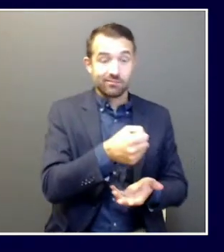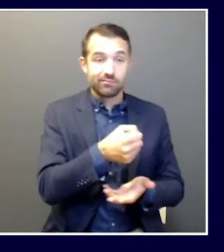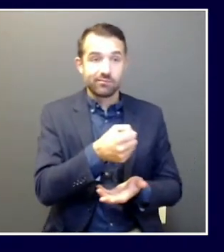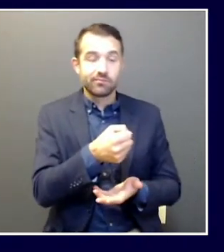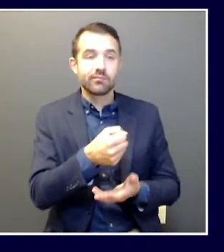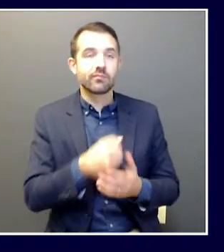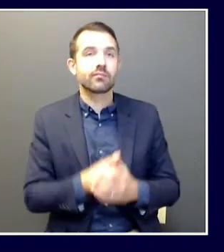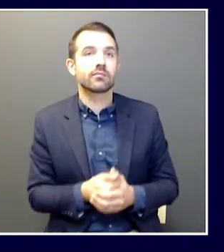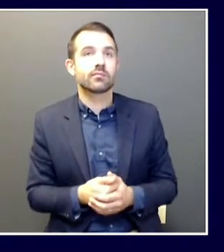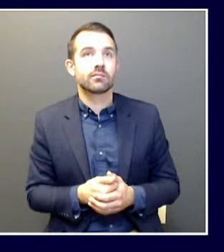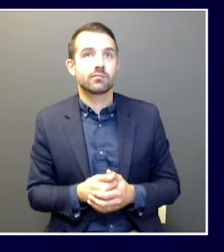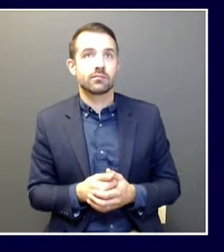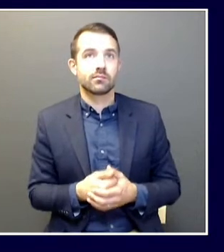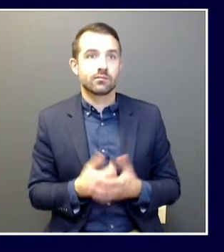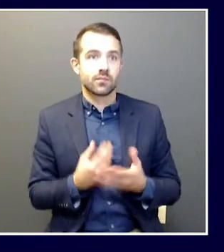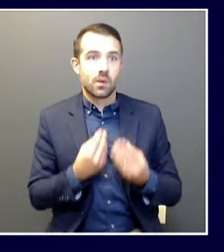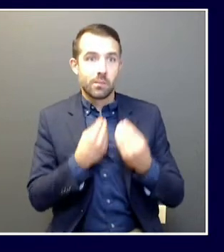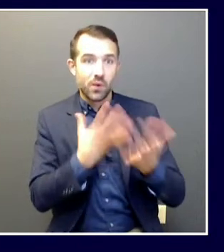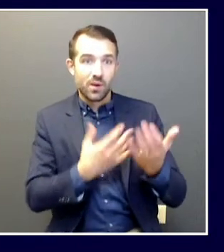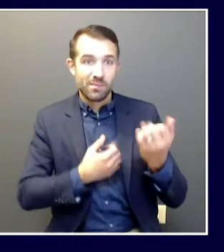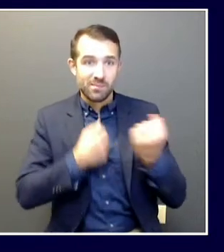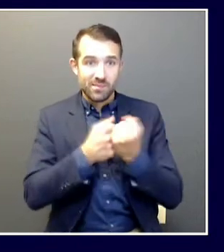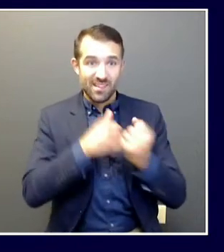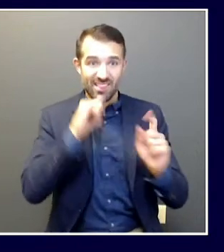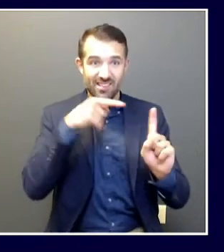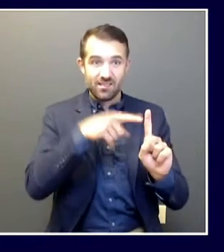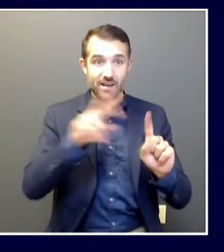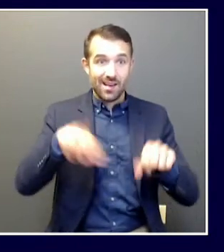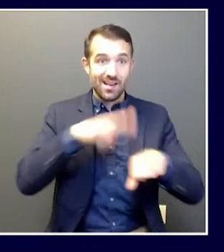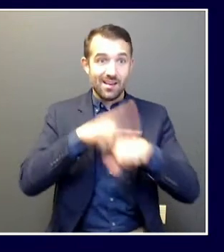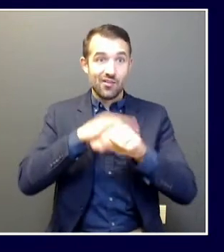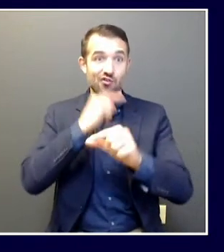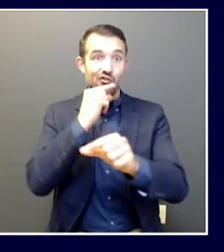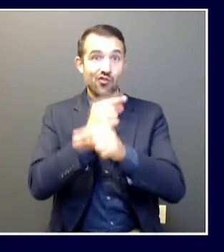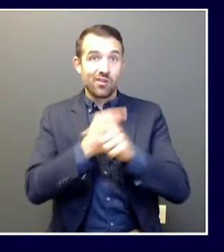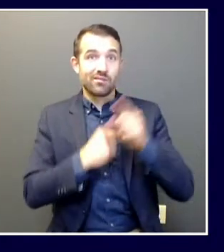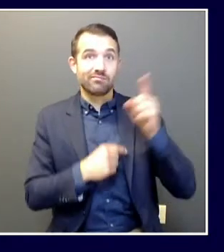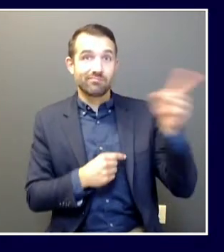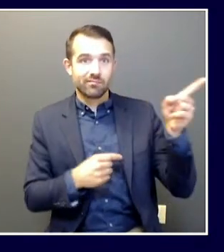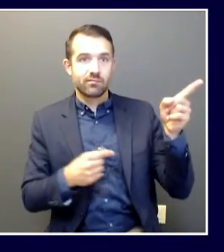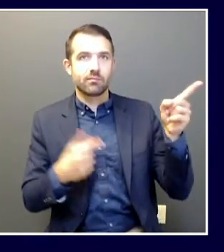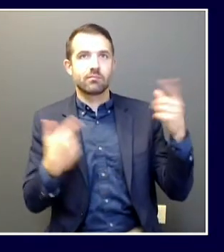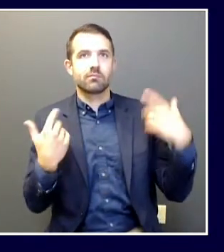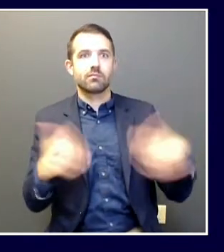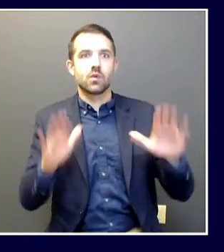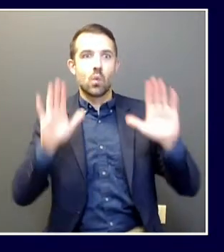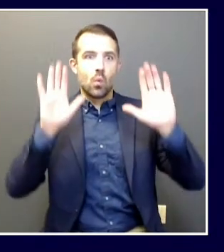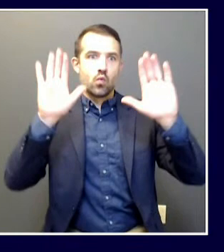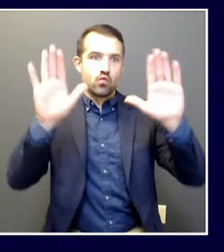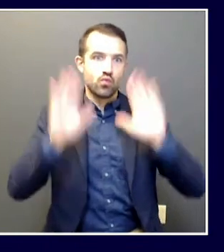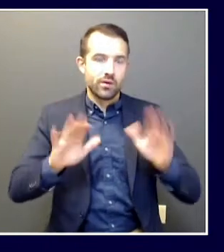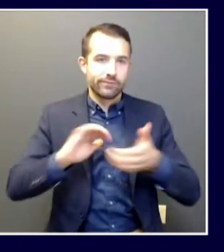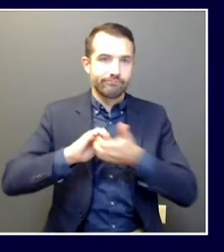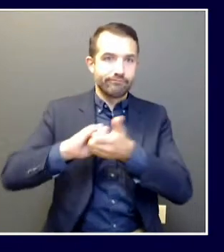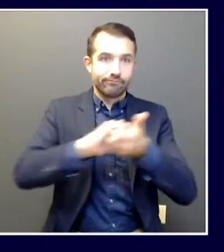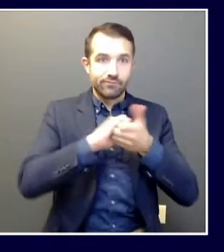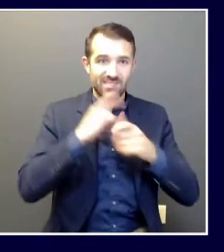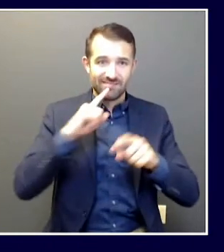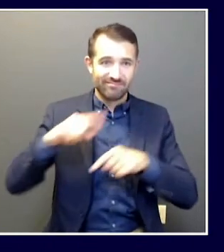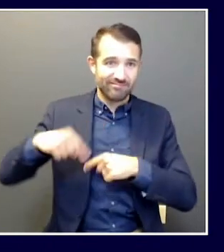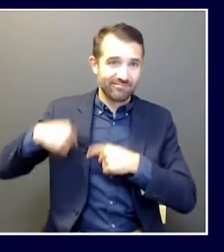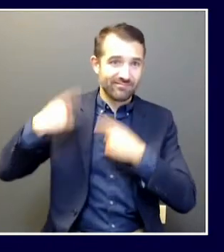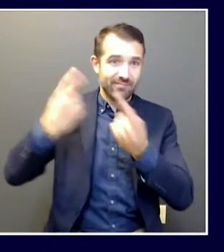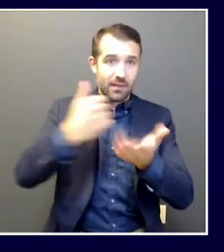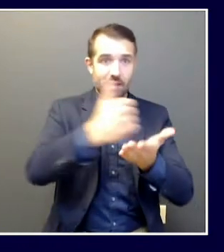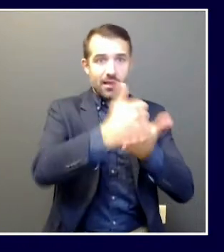supply. I know that the National Guard has been a tremendous partner throughout this pandemic, helping in certain